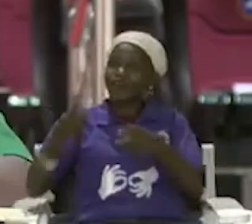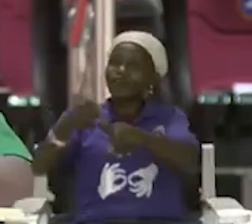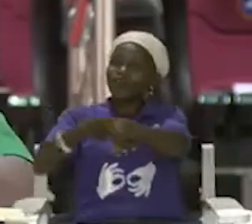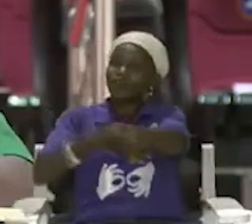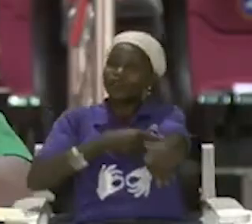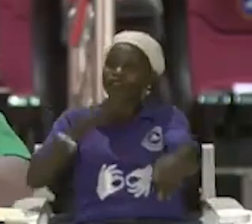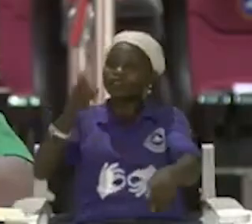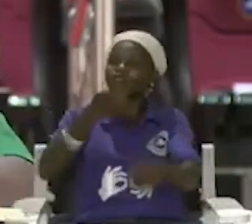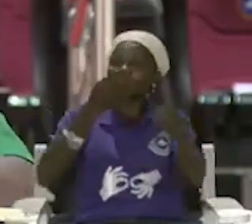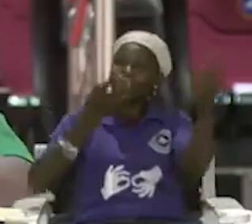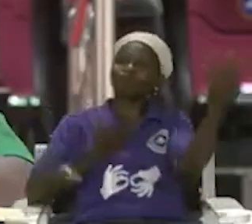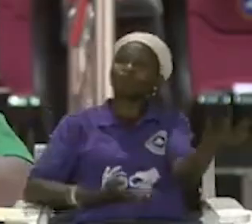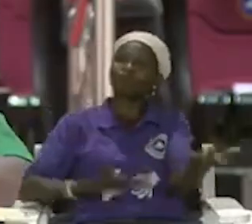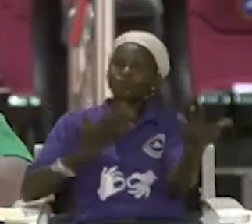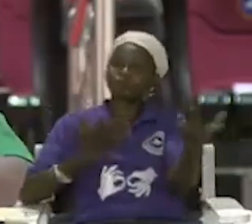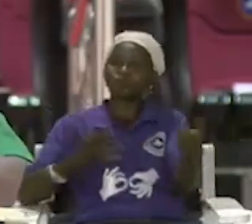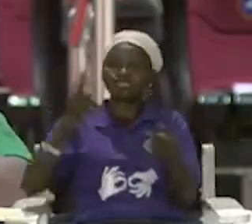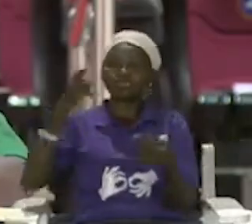to wait.